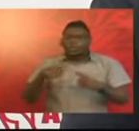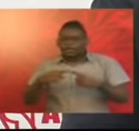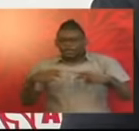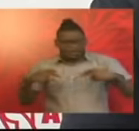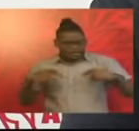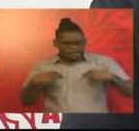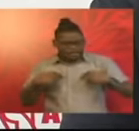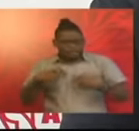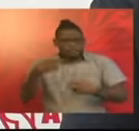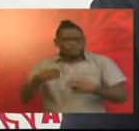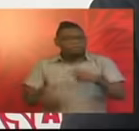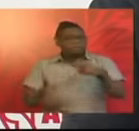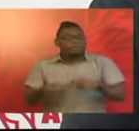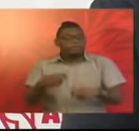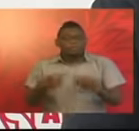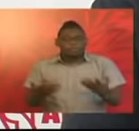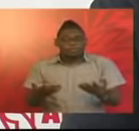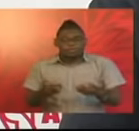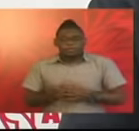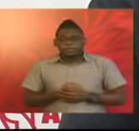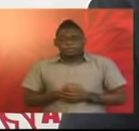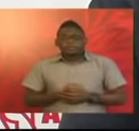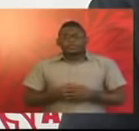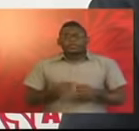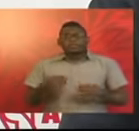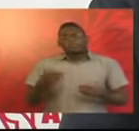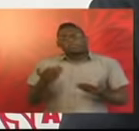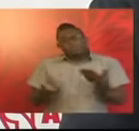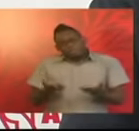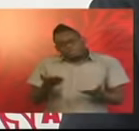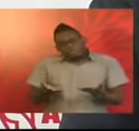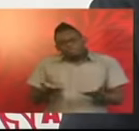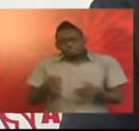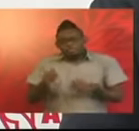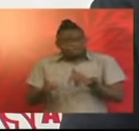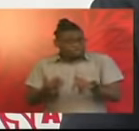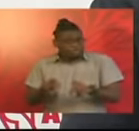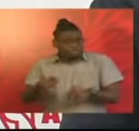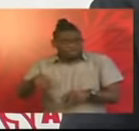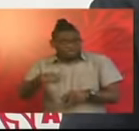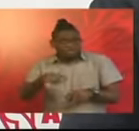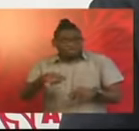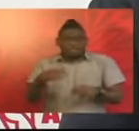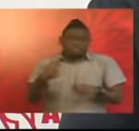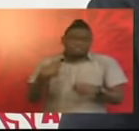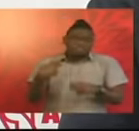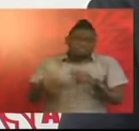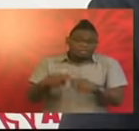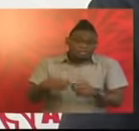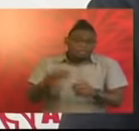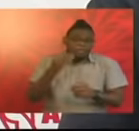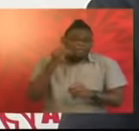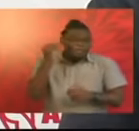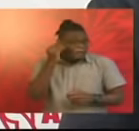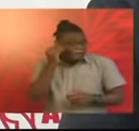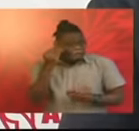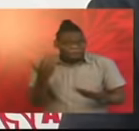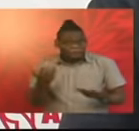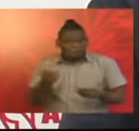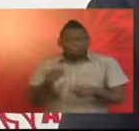is from the psychosocial end. We've trained 110 persons within the RHA to build in our